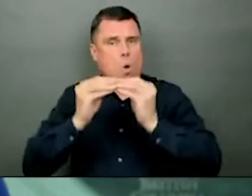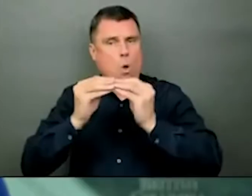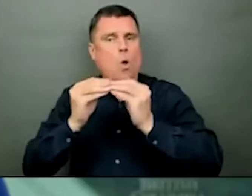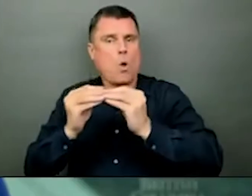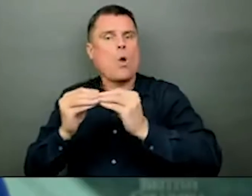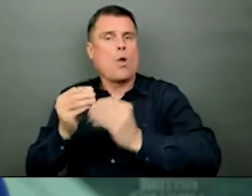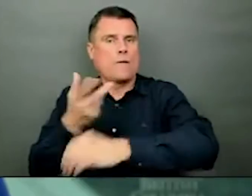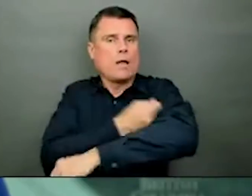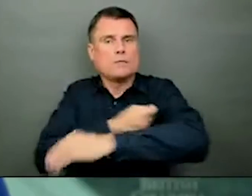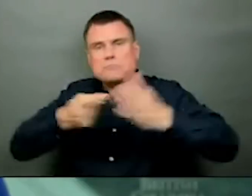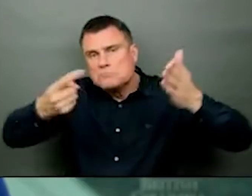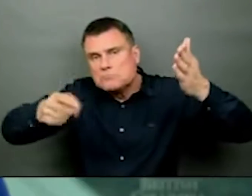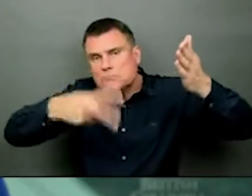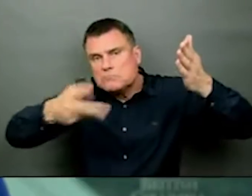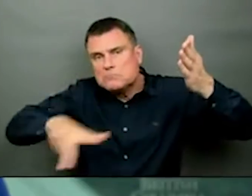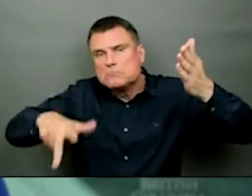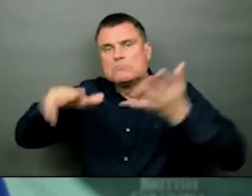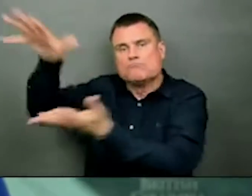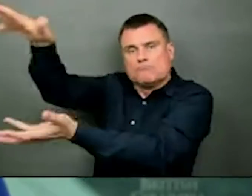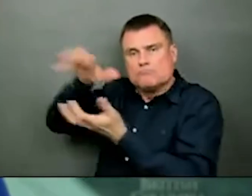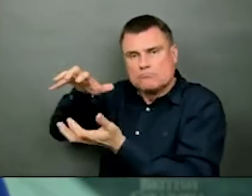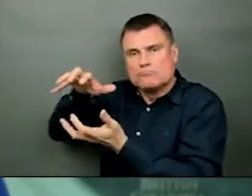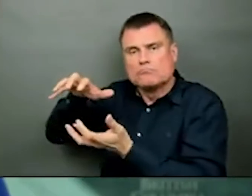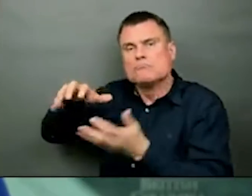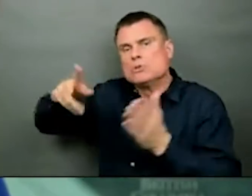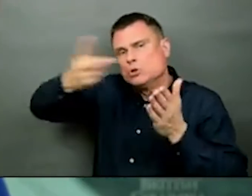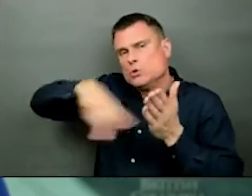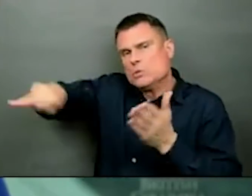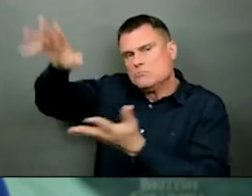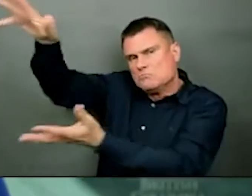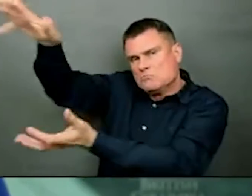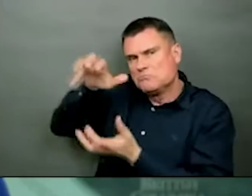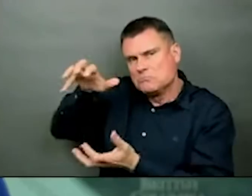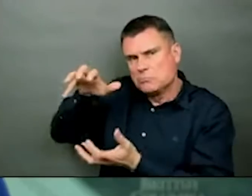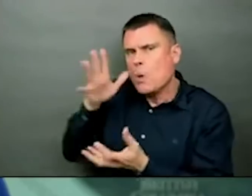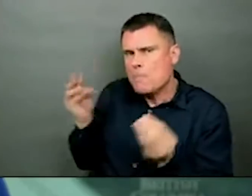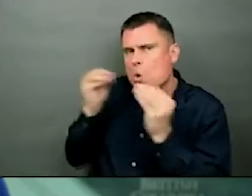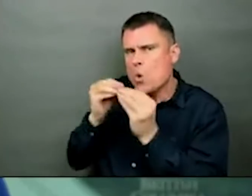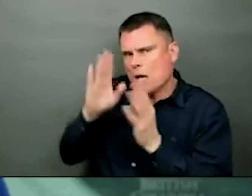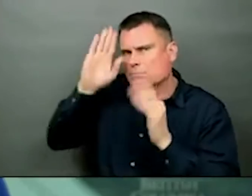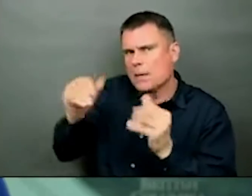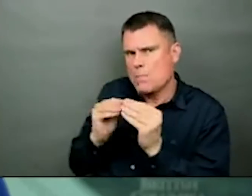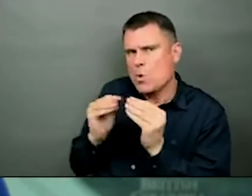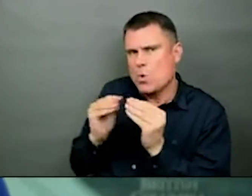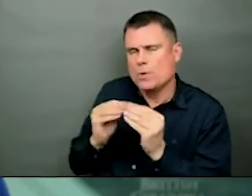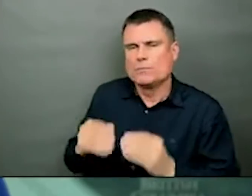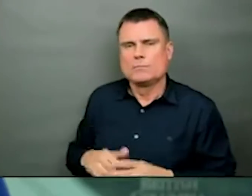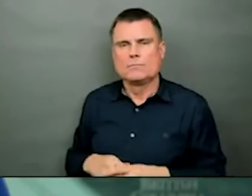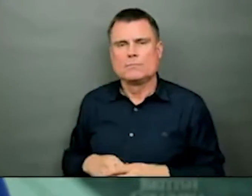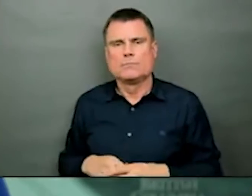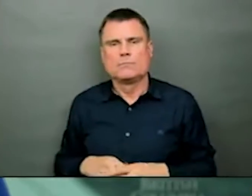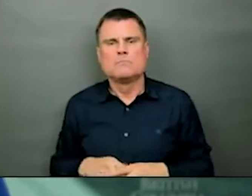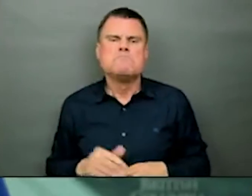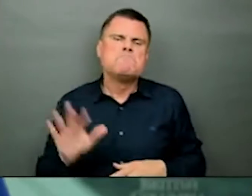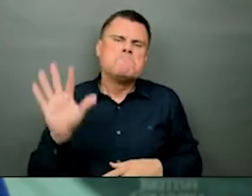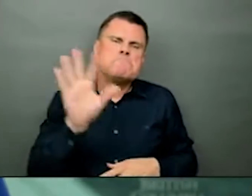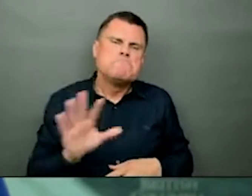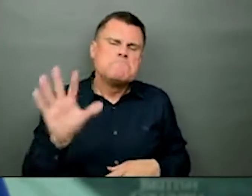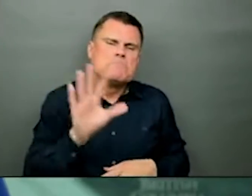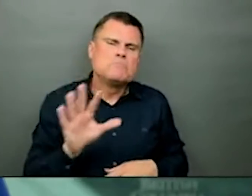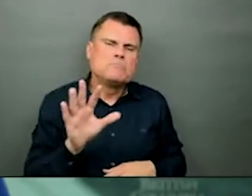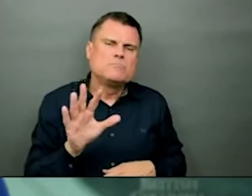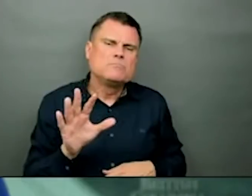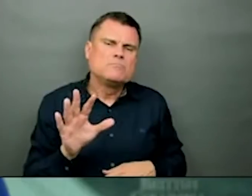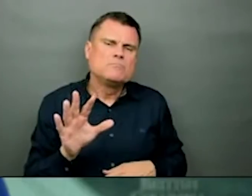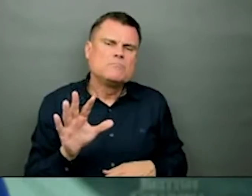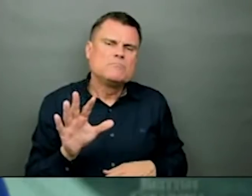in the next 2 weeks. But that represents a relatively small percentage of British Columbians. And I just want to remind everyone,